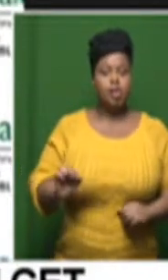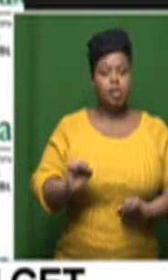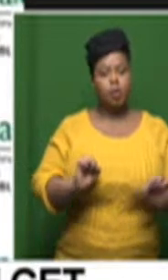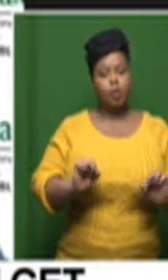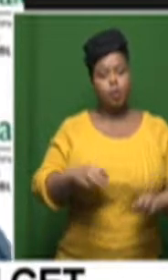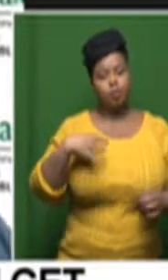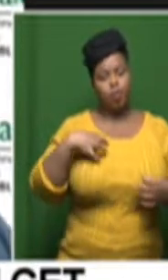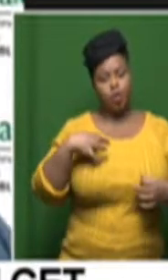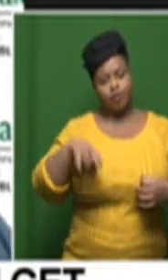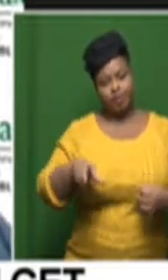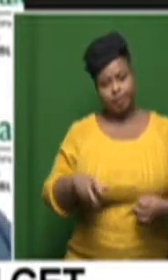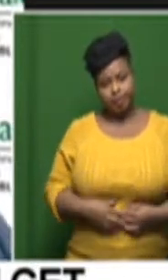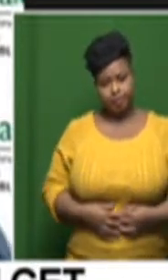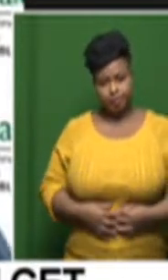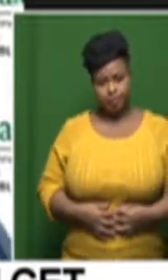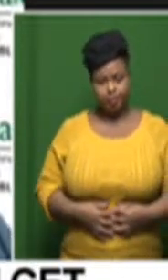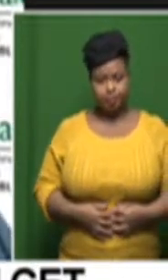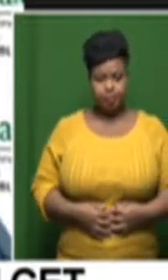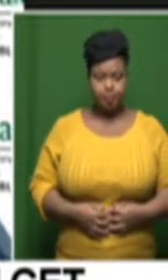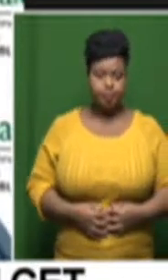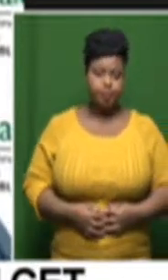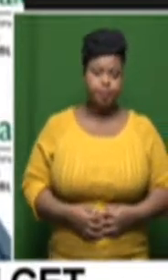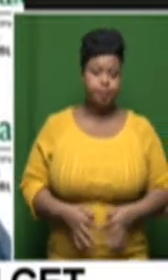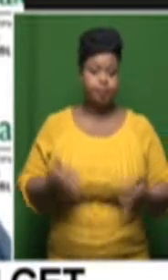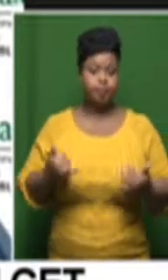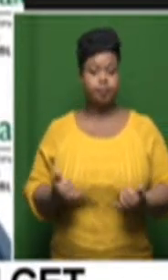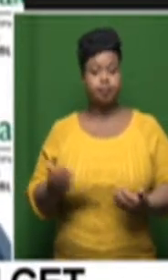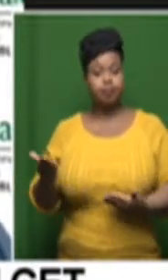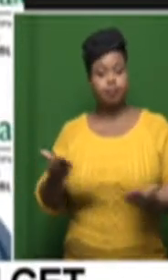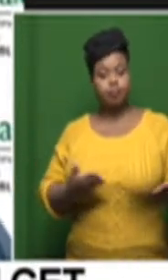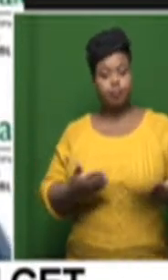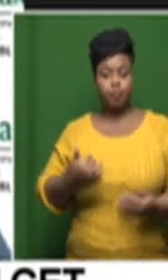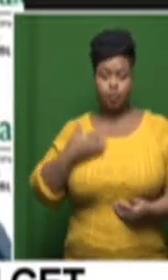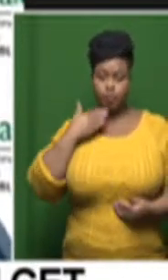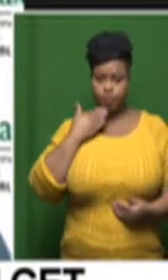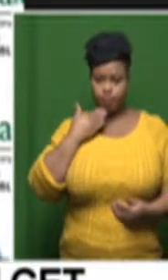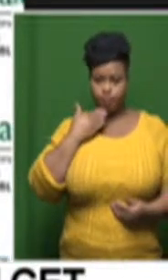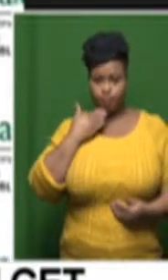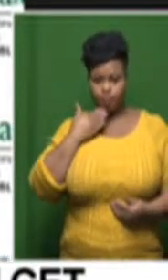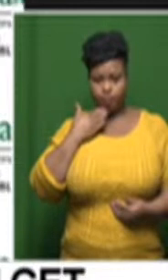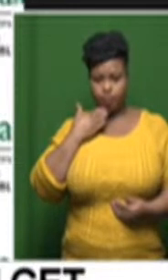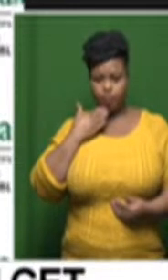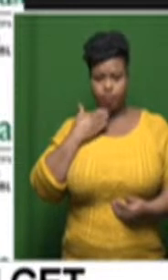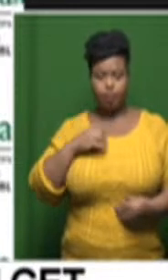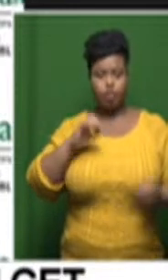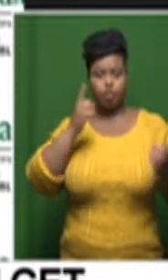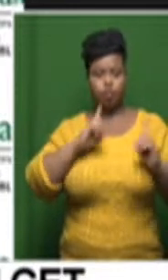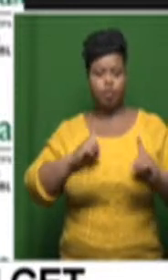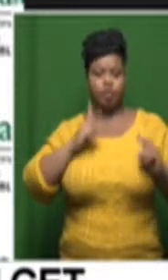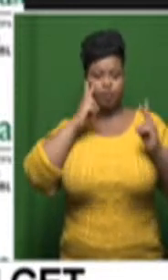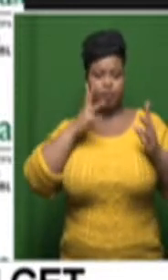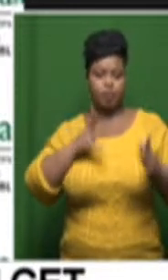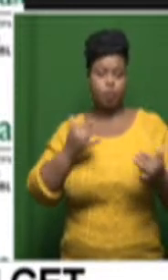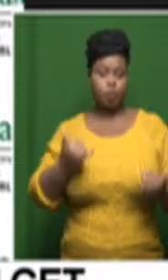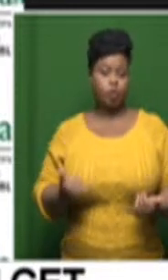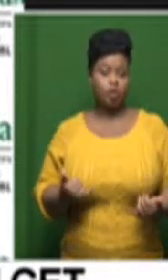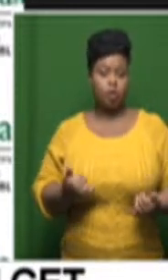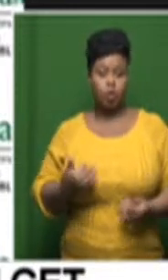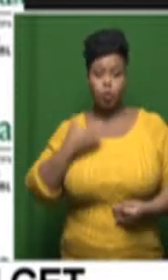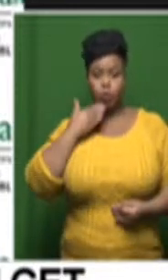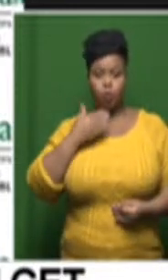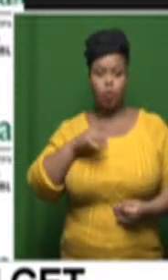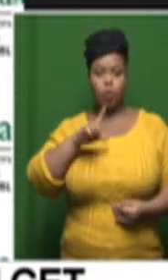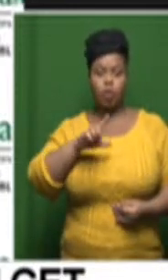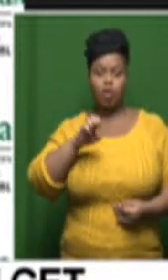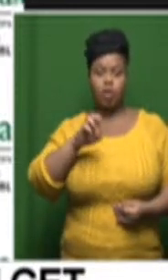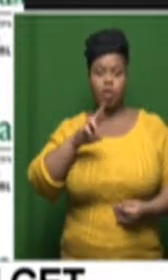provinces. Without wasting any time, I'm going to call upon our special guest today, is Ms.